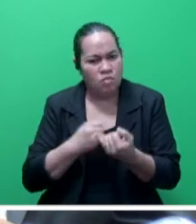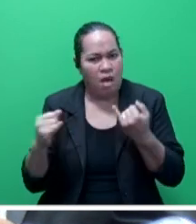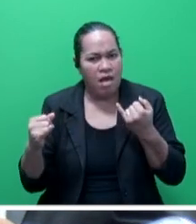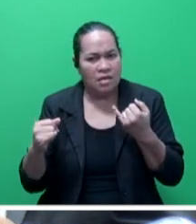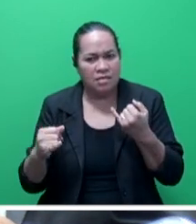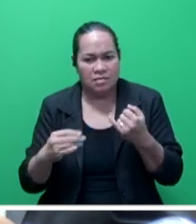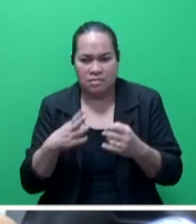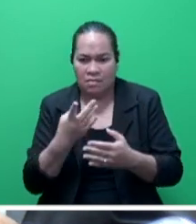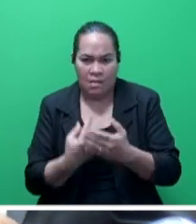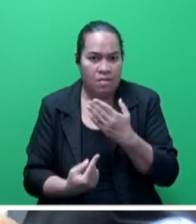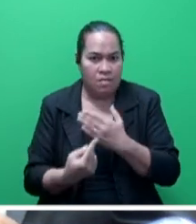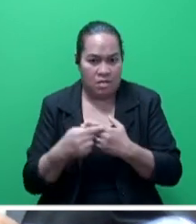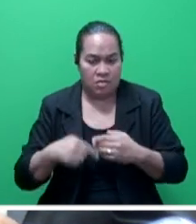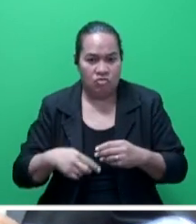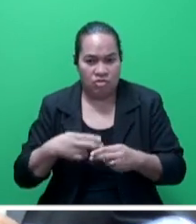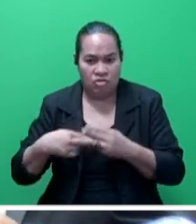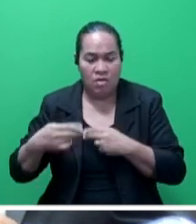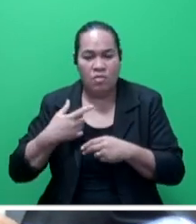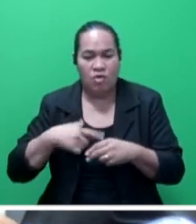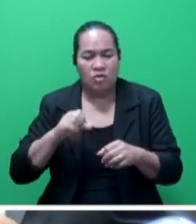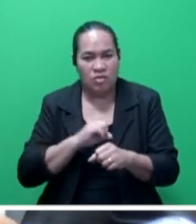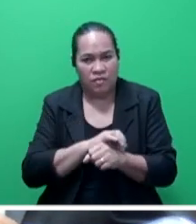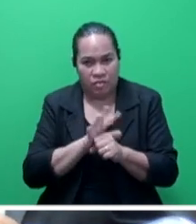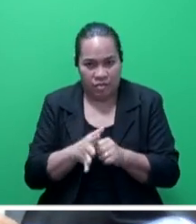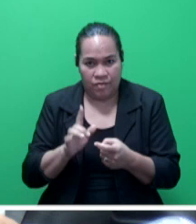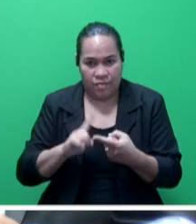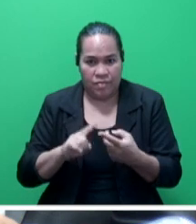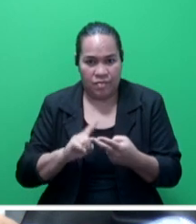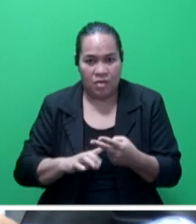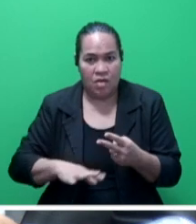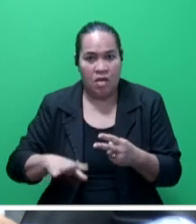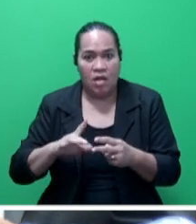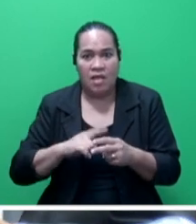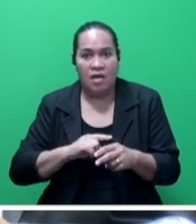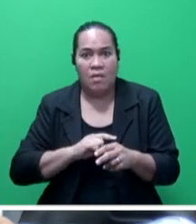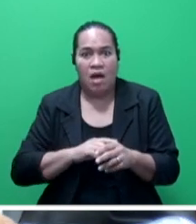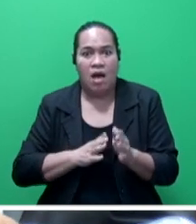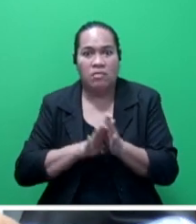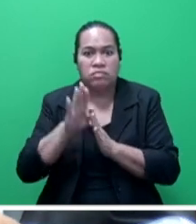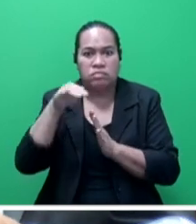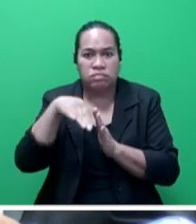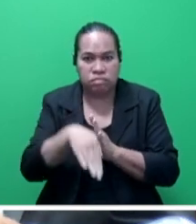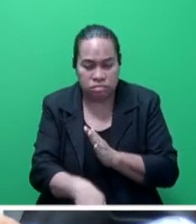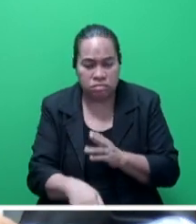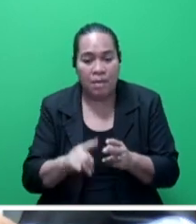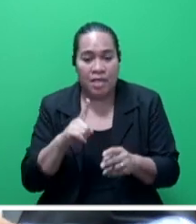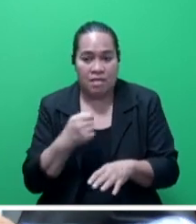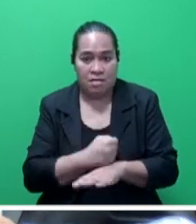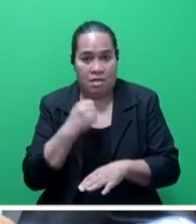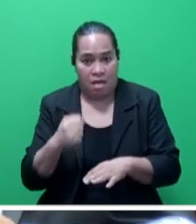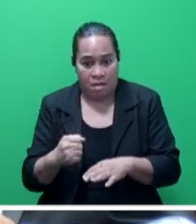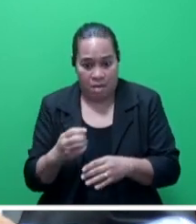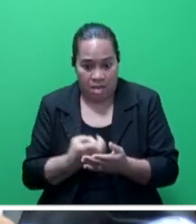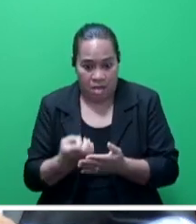in history, driven by the global pandemic and the all-time high global inflation, this government has taken the economy